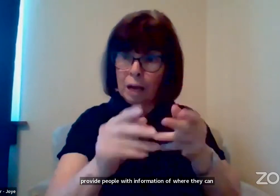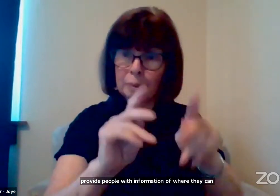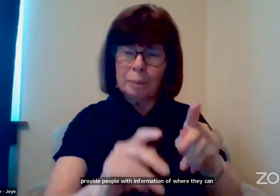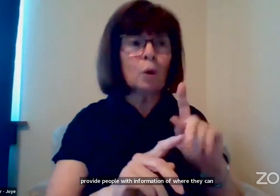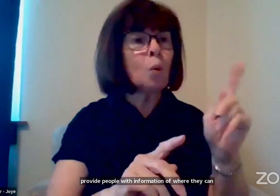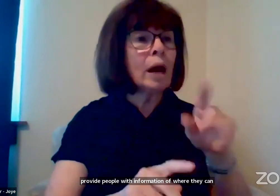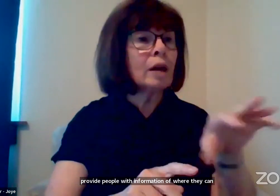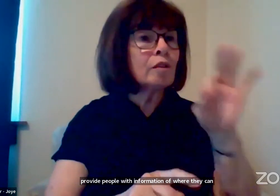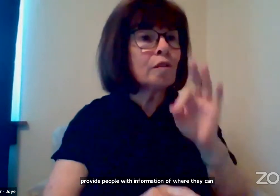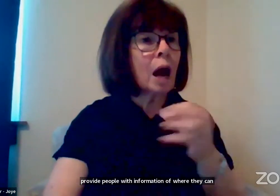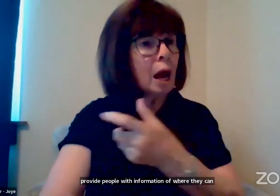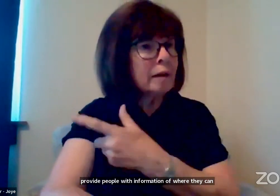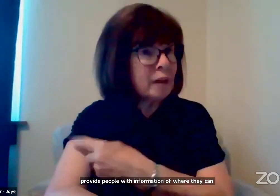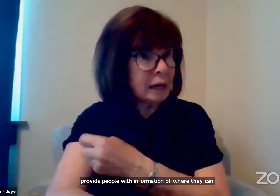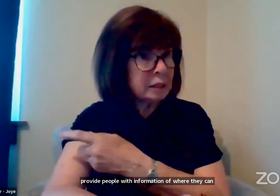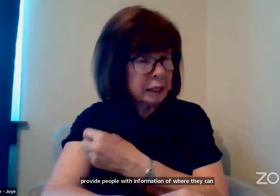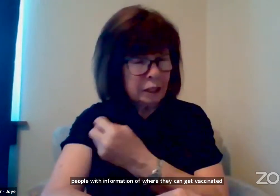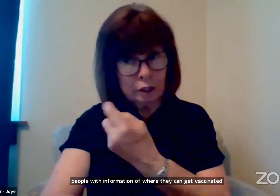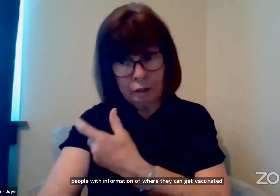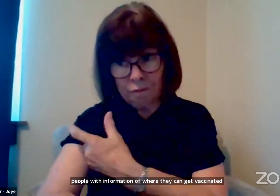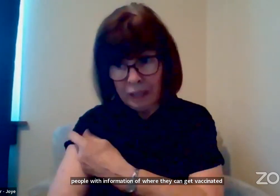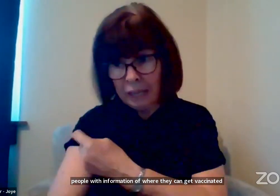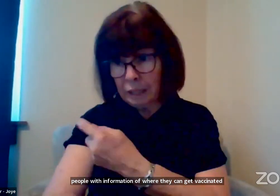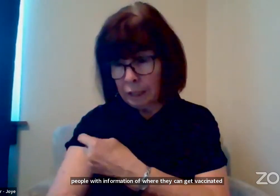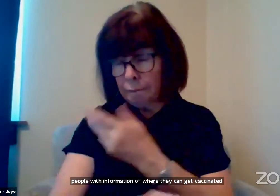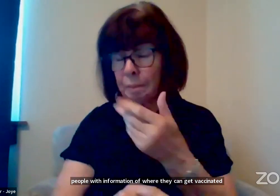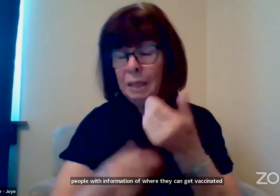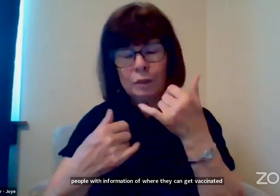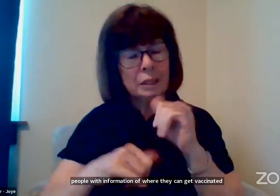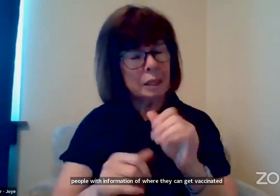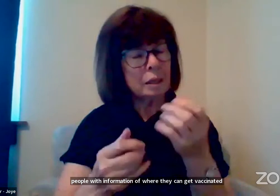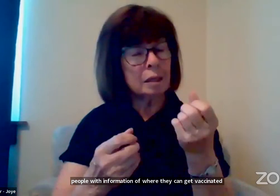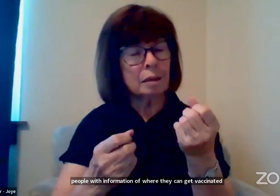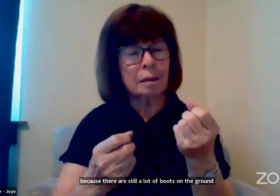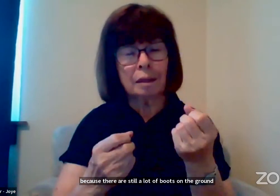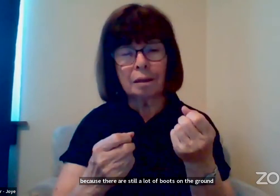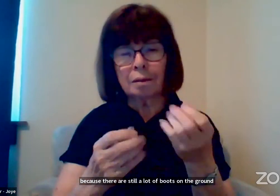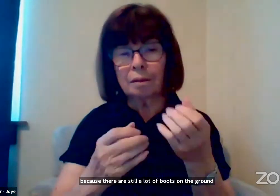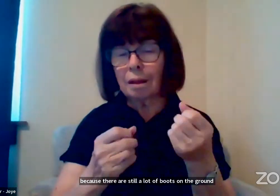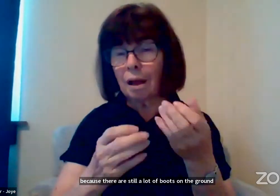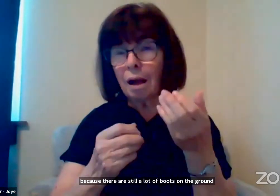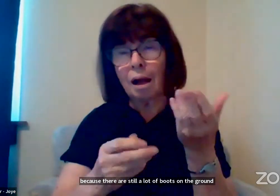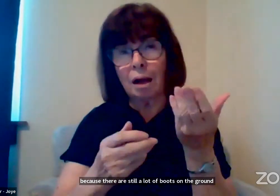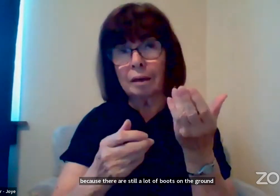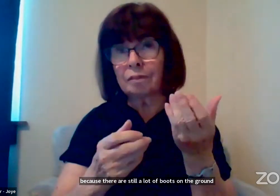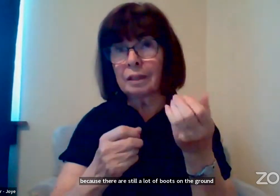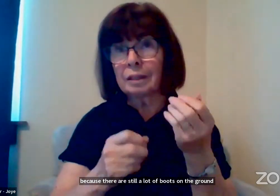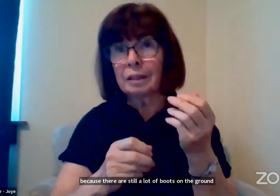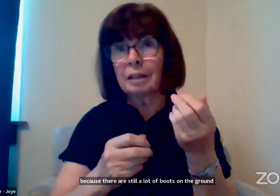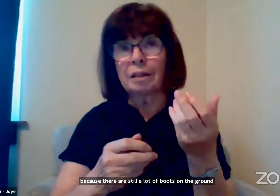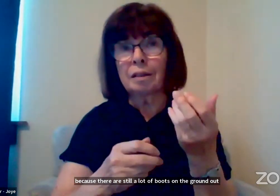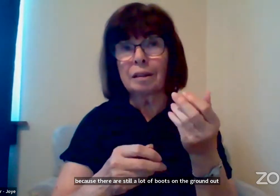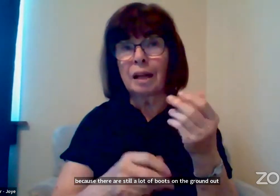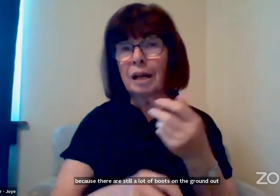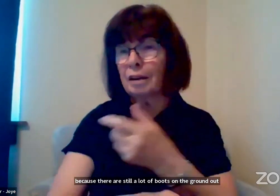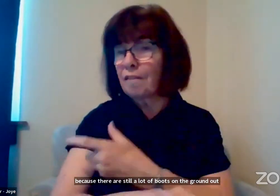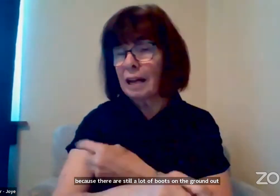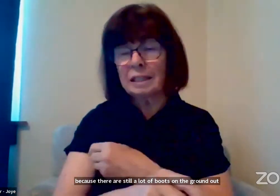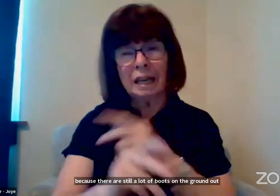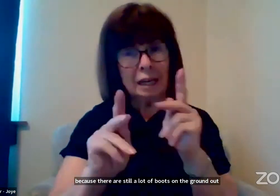vaccinated. Because there are still a lot of boots on the ground out there. There are still a lot of vaccinators out